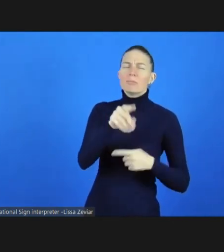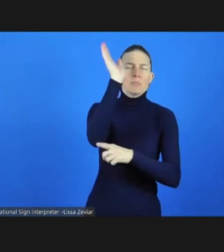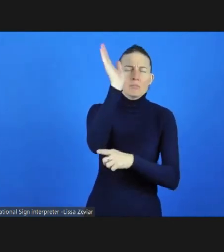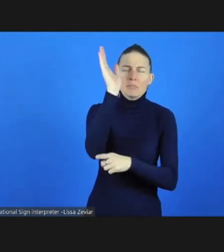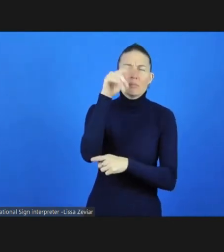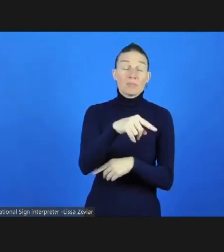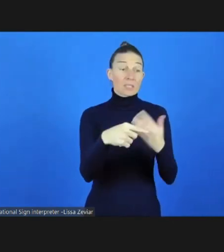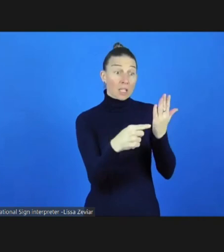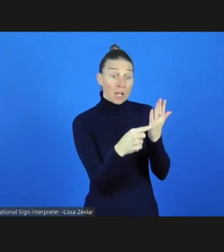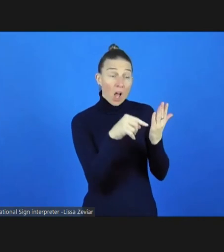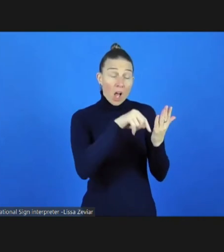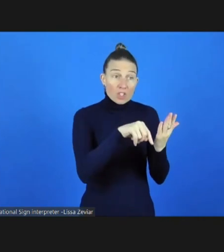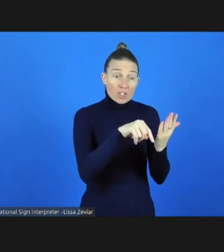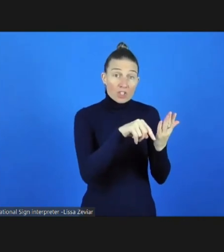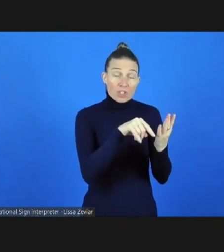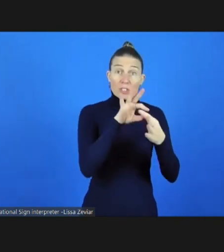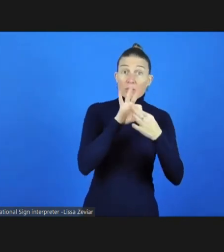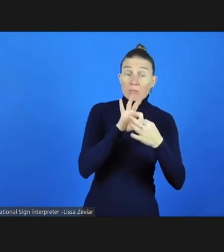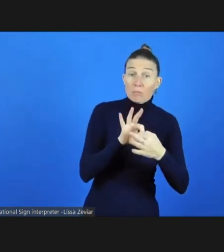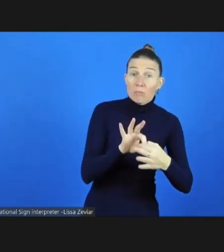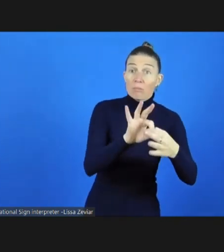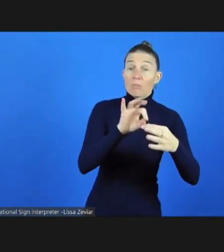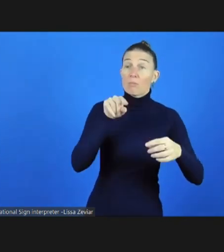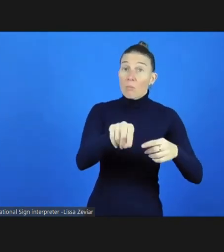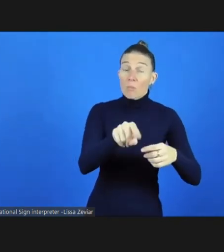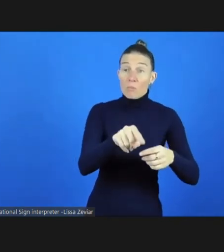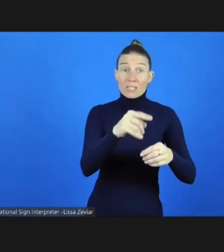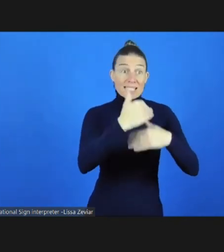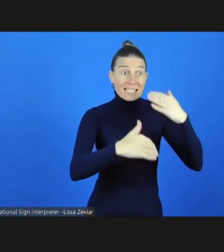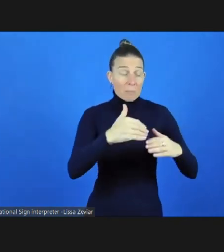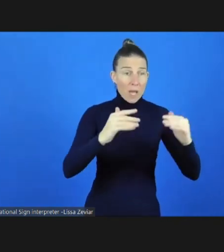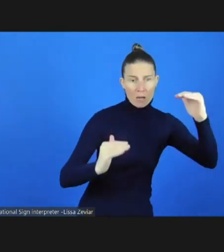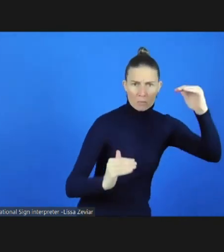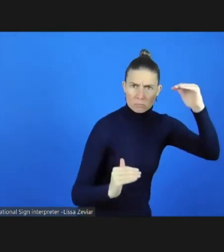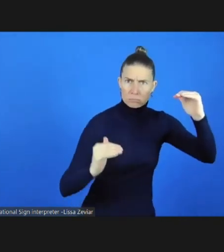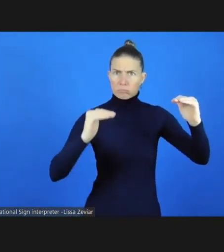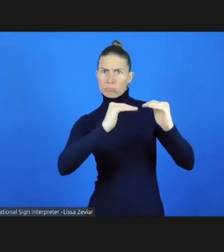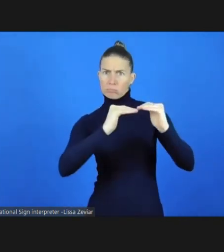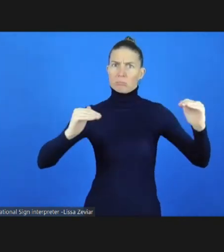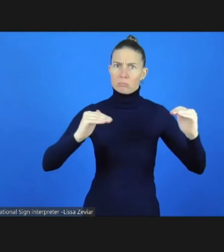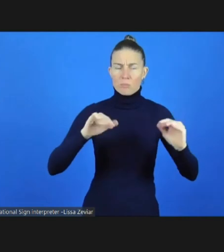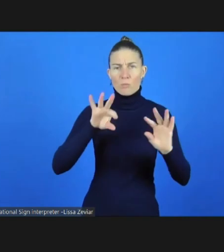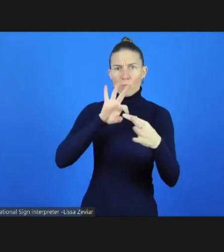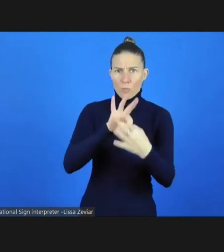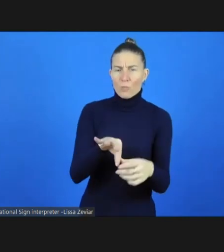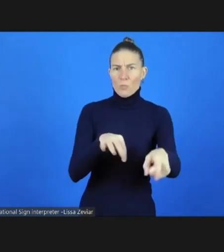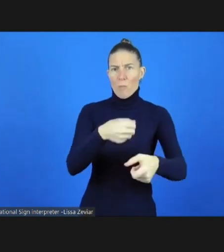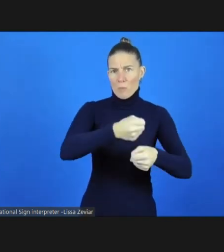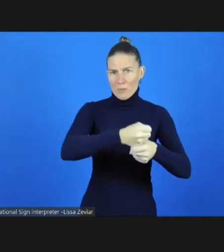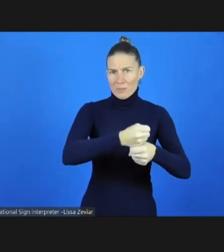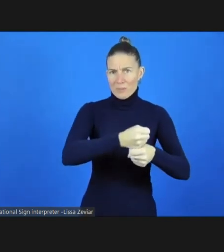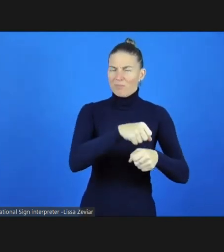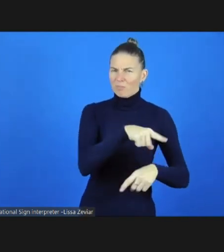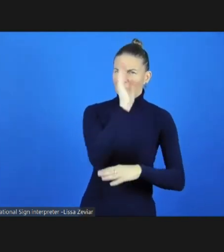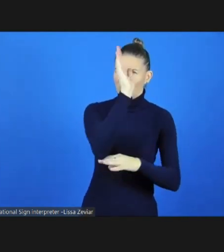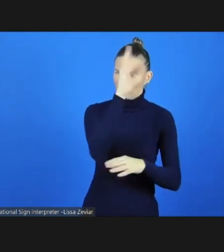is important in creating a leveling playing field for people with disability in terms of employment. We